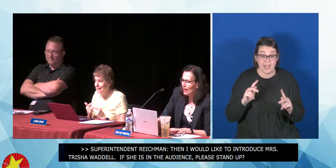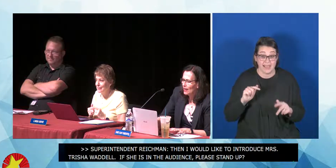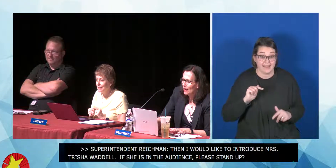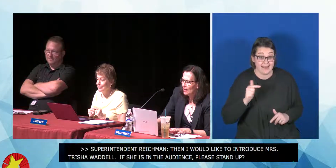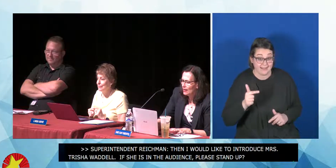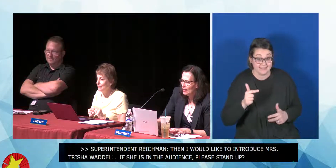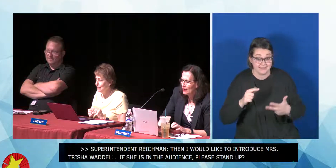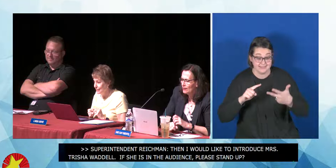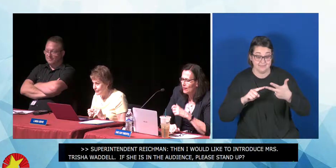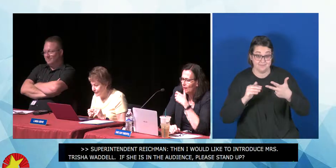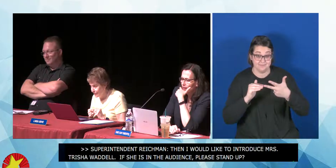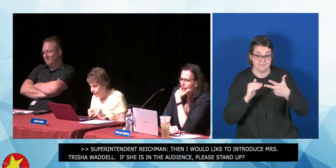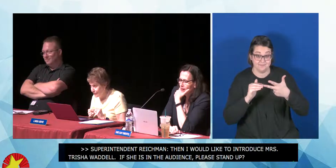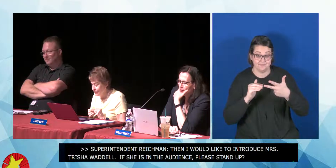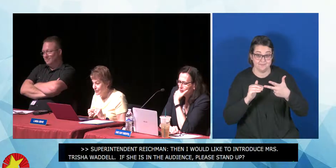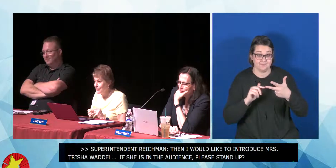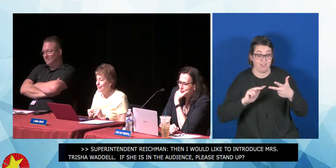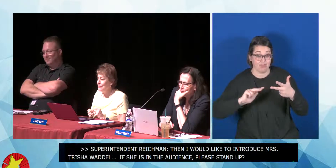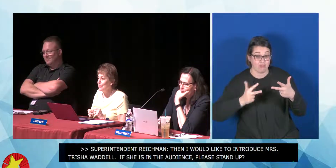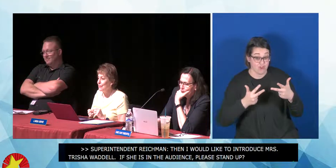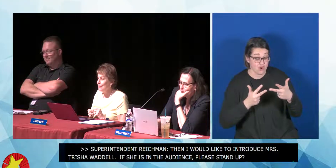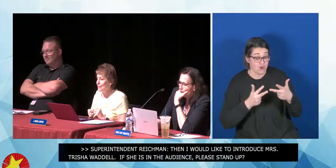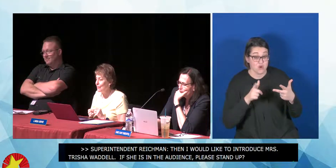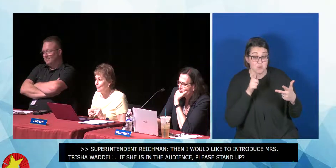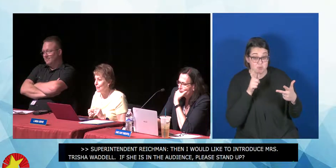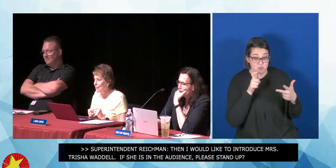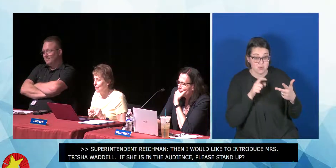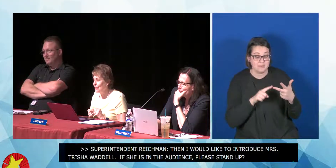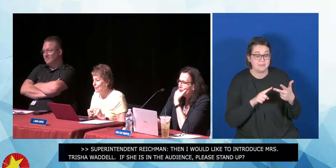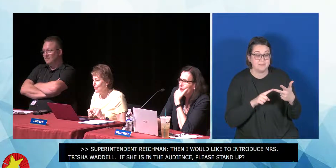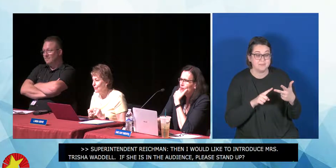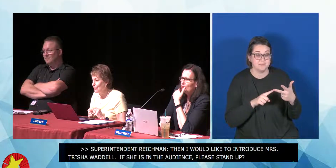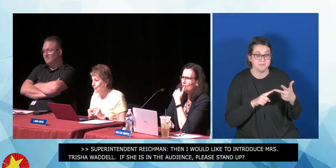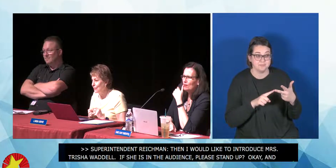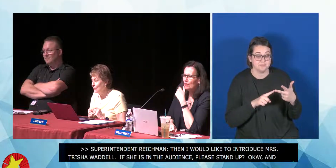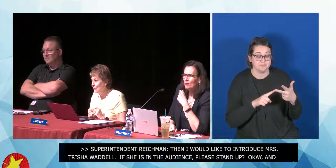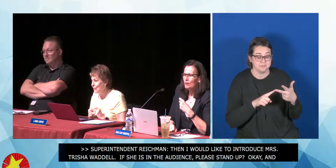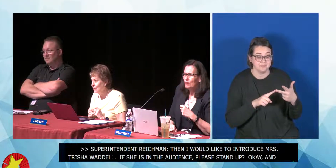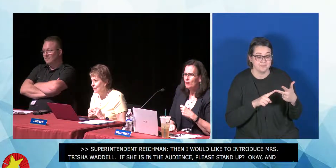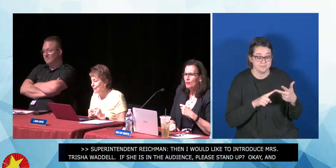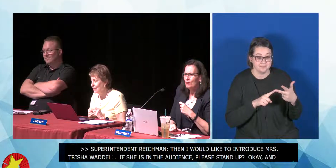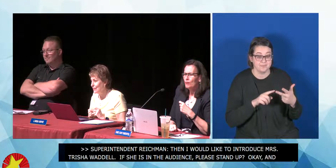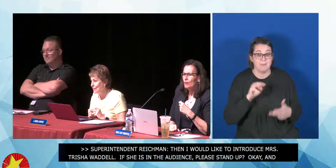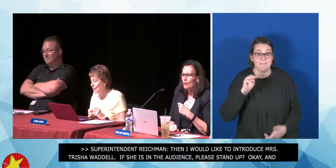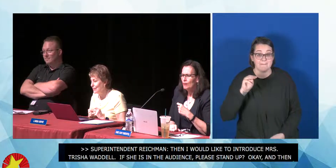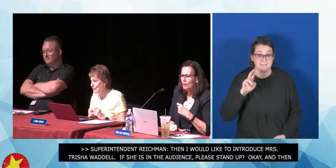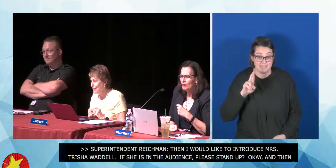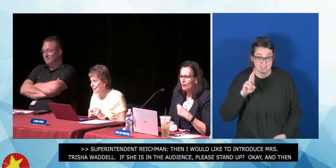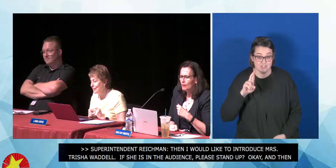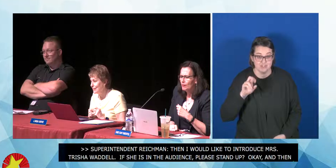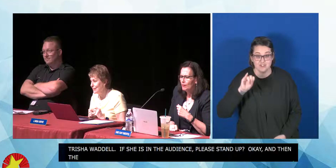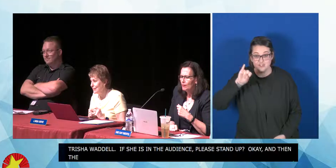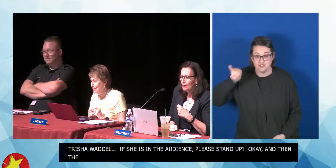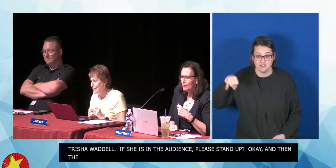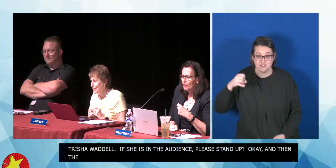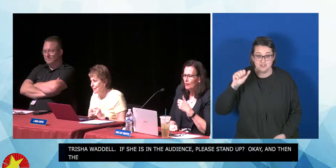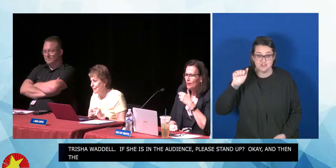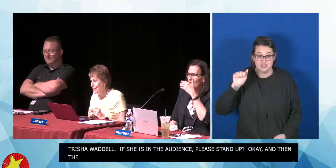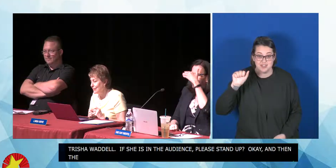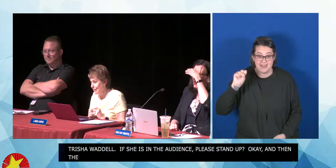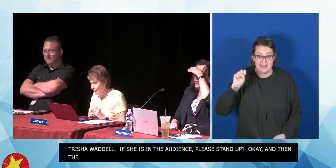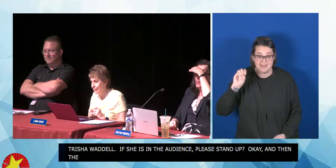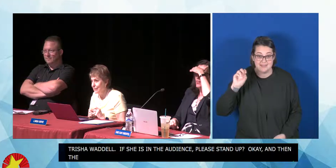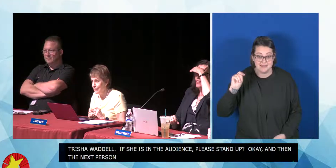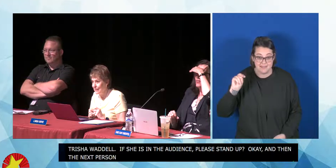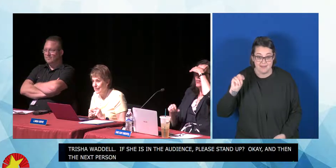Okay. And then the third person is Mr. Jason Lilly.